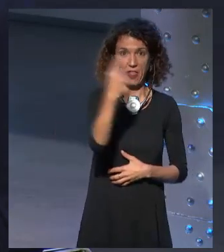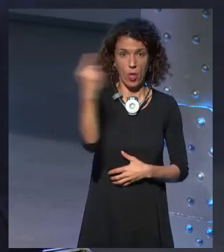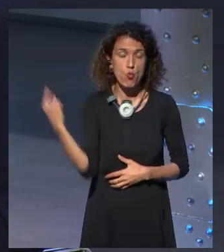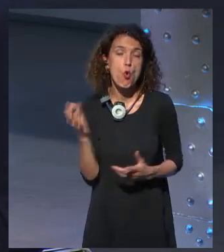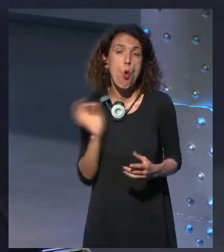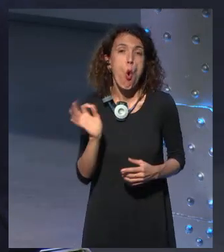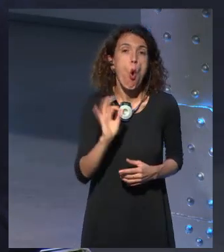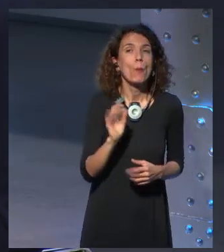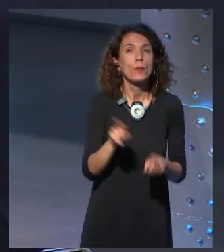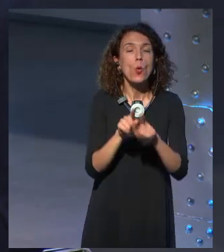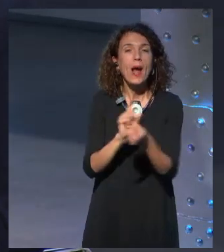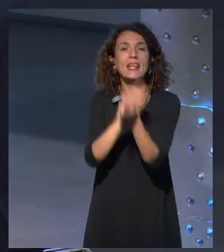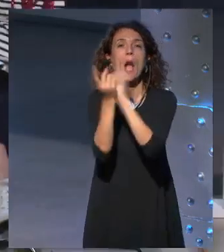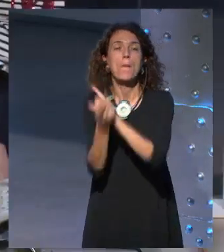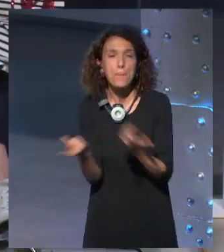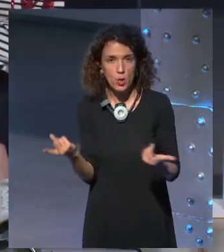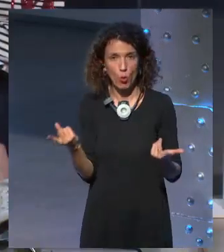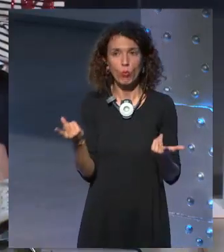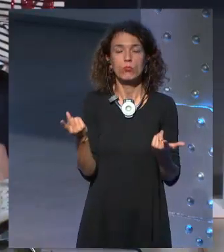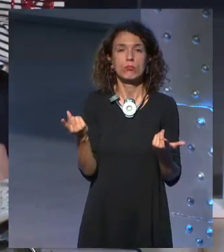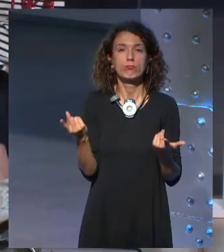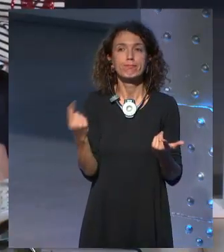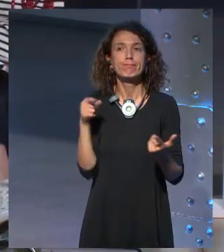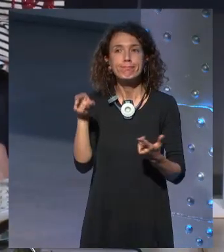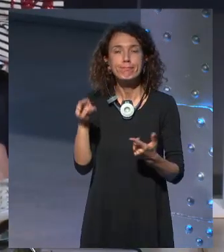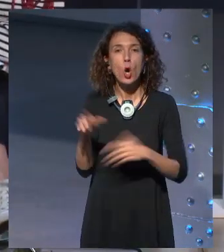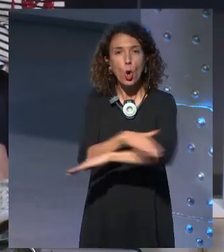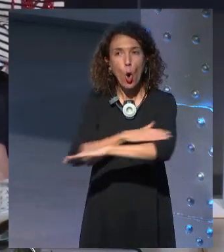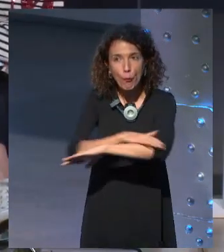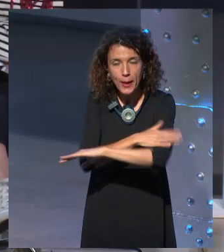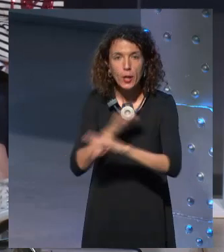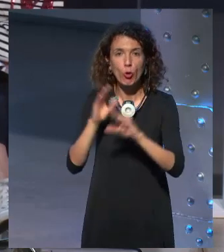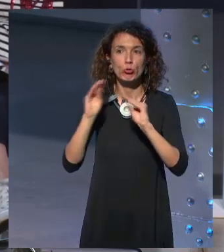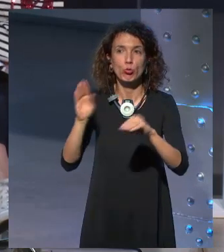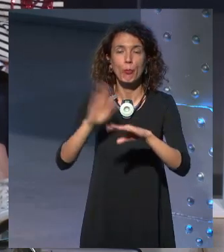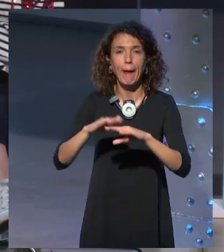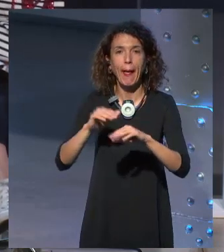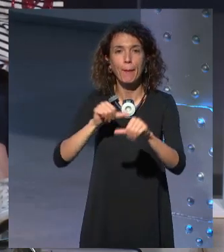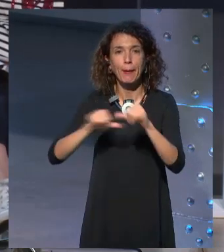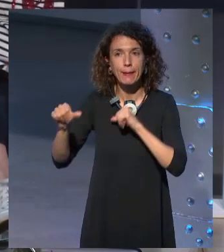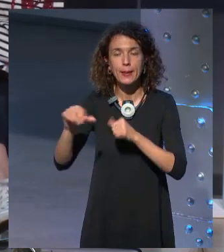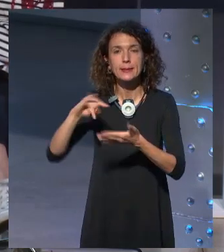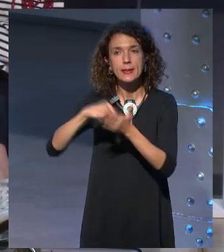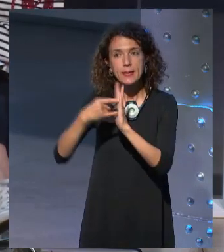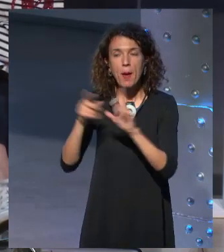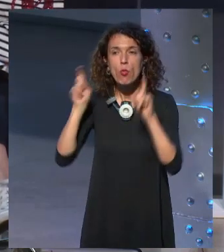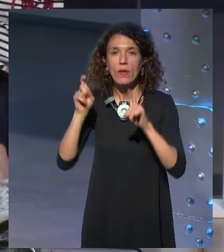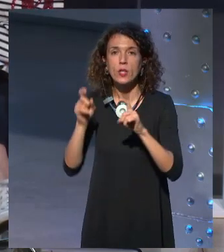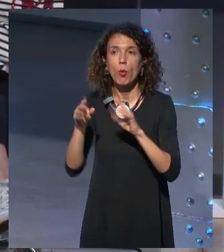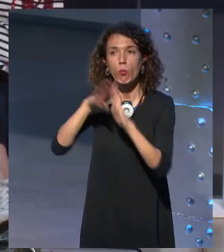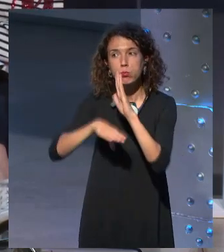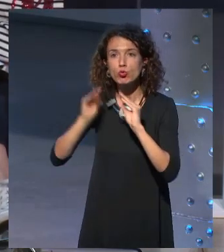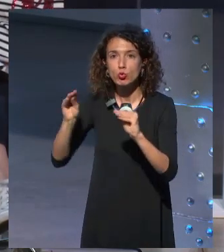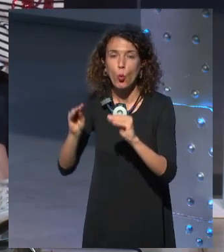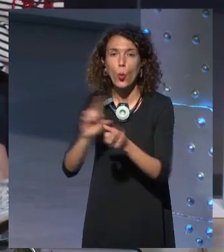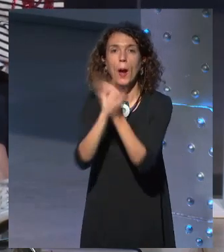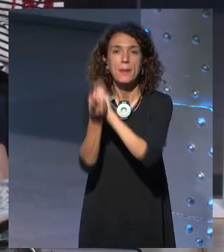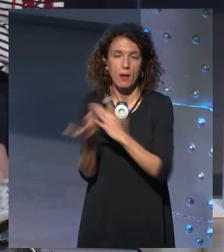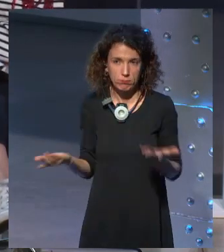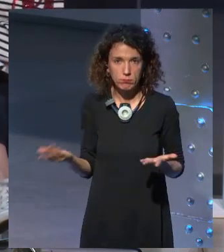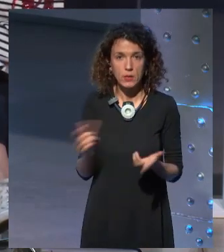countries, or the execution shift by governments when setting the